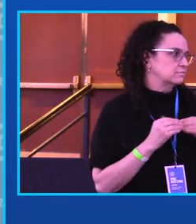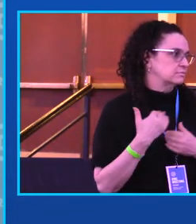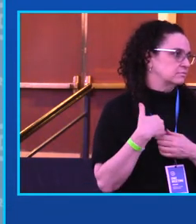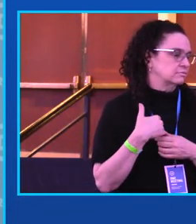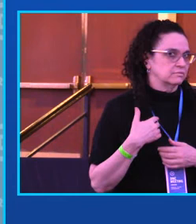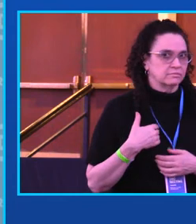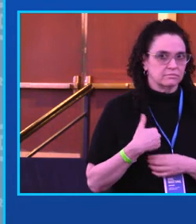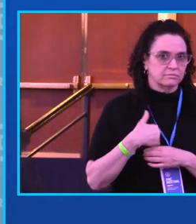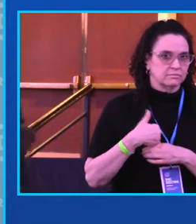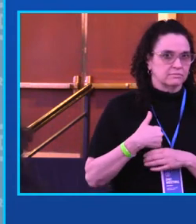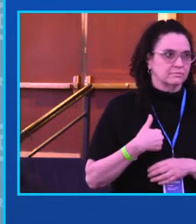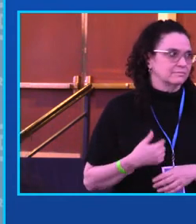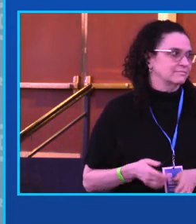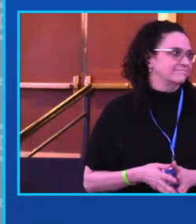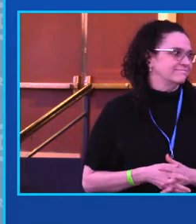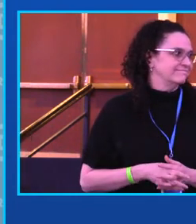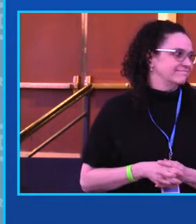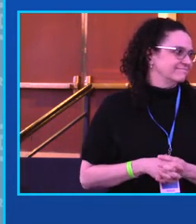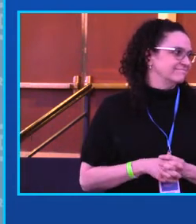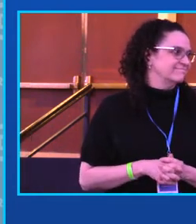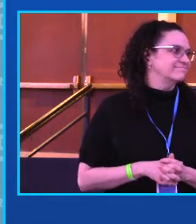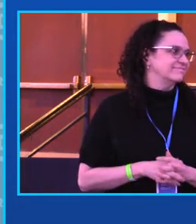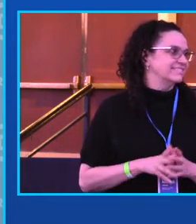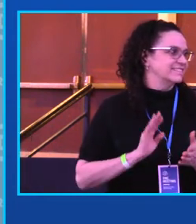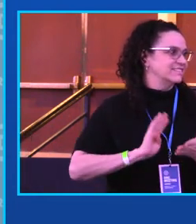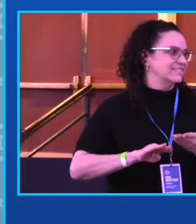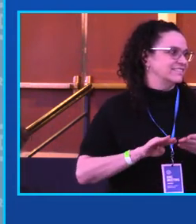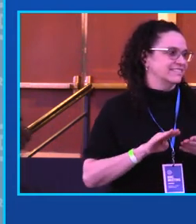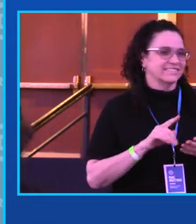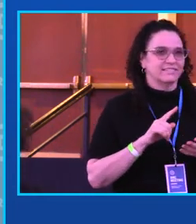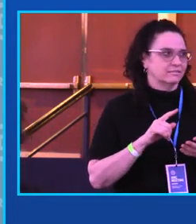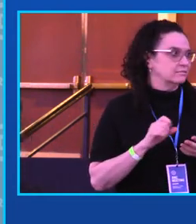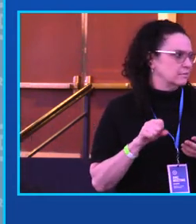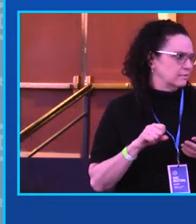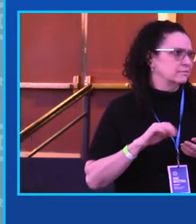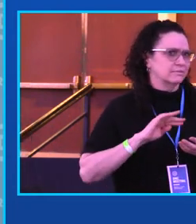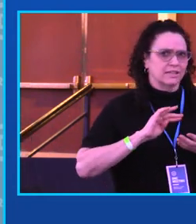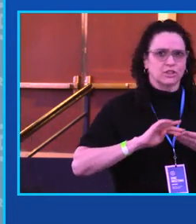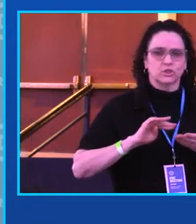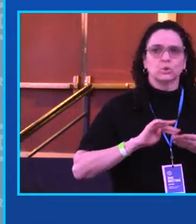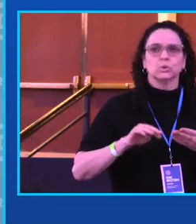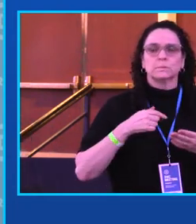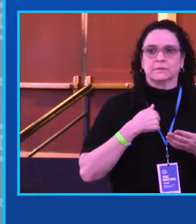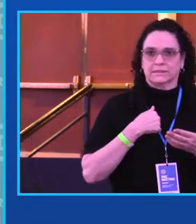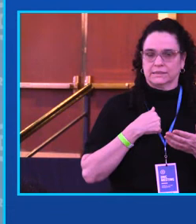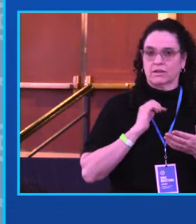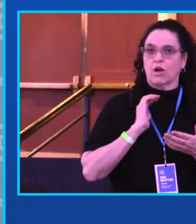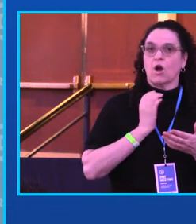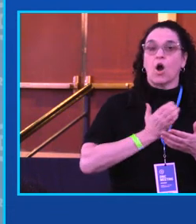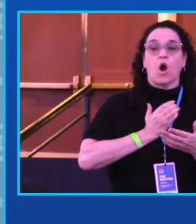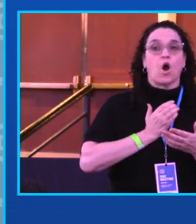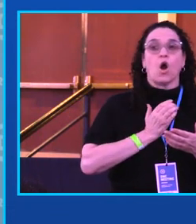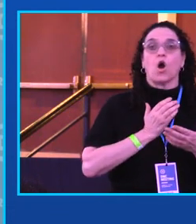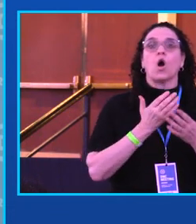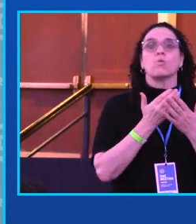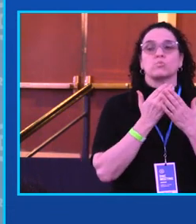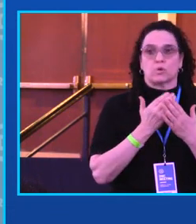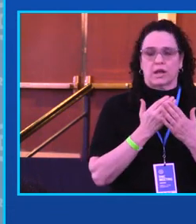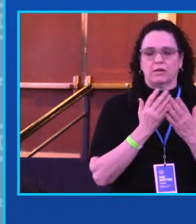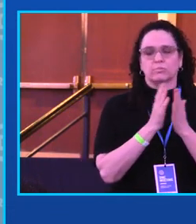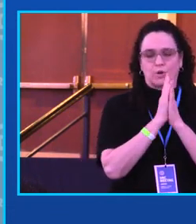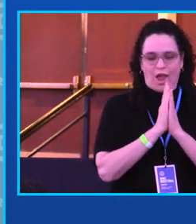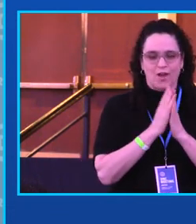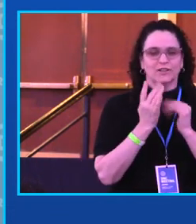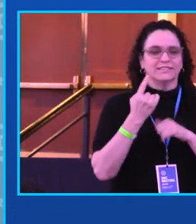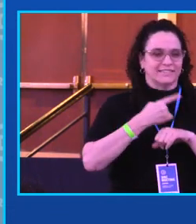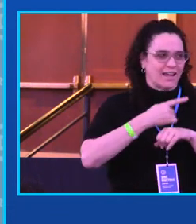Oh, excuse me. Actually, a modification. Our invocation today will be led by